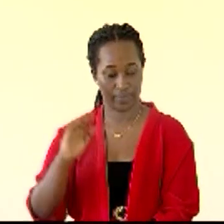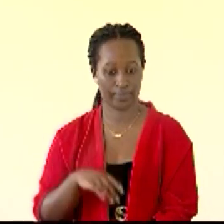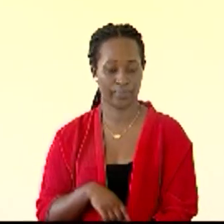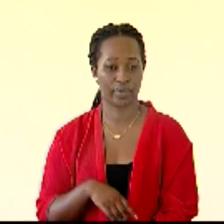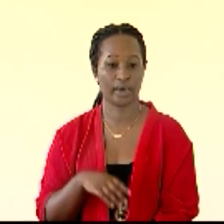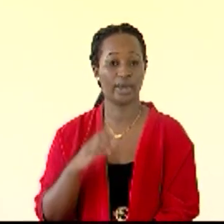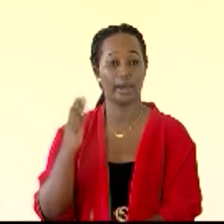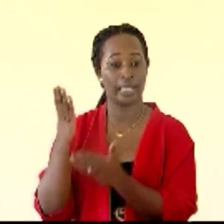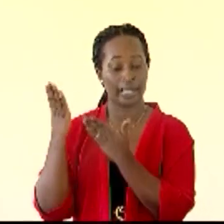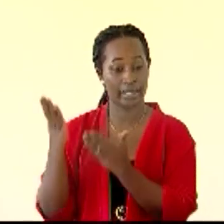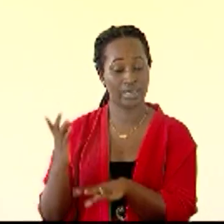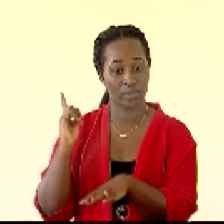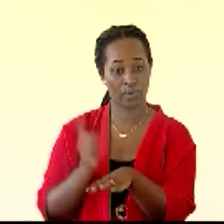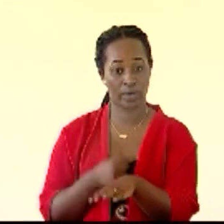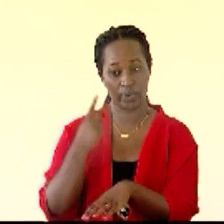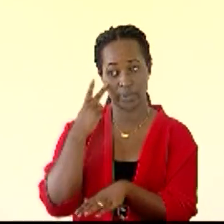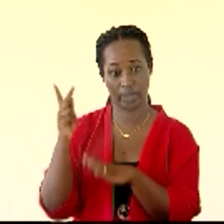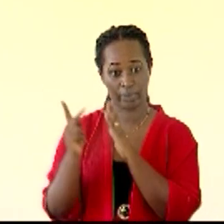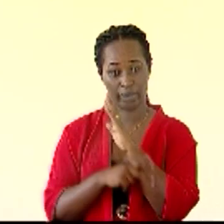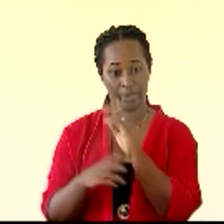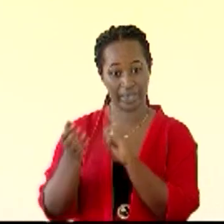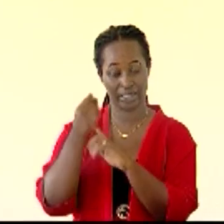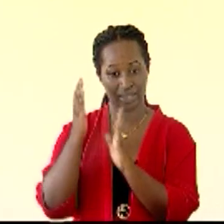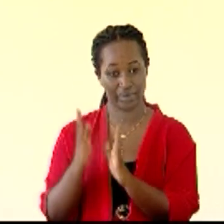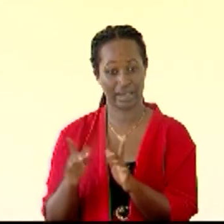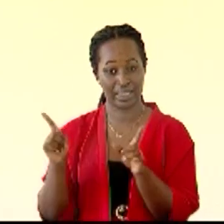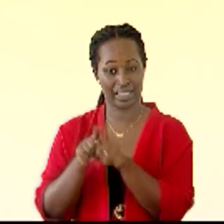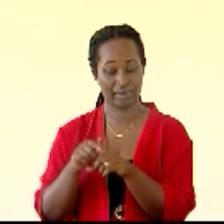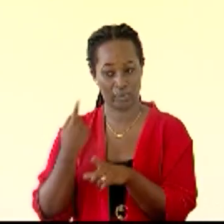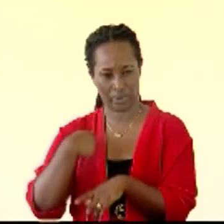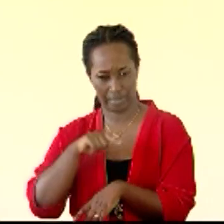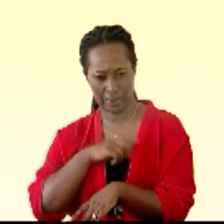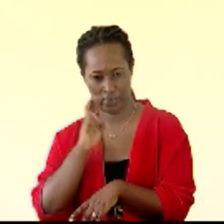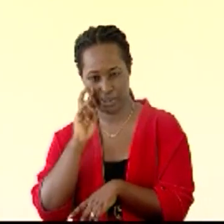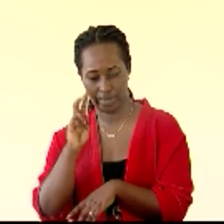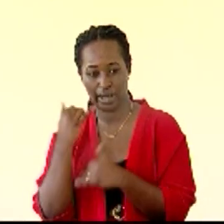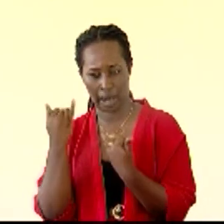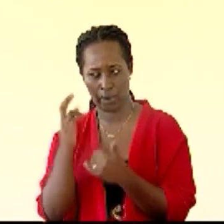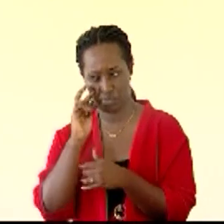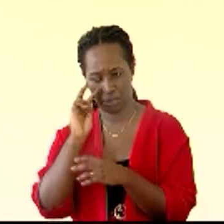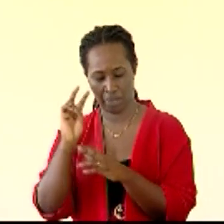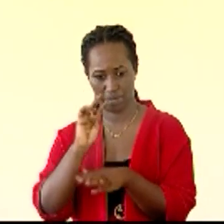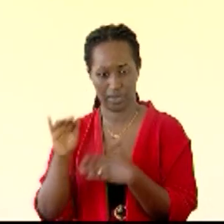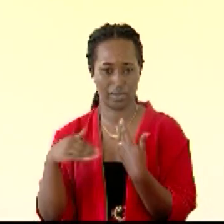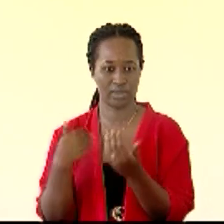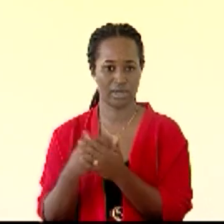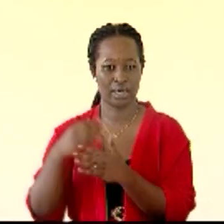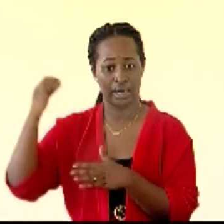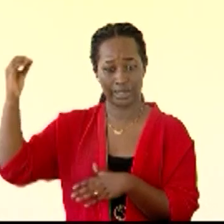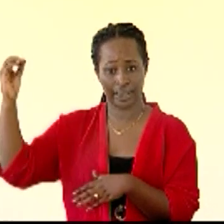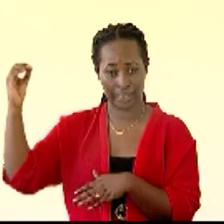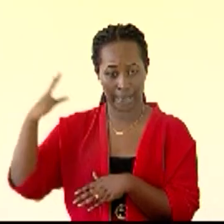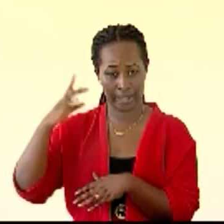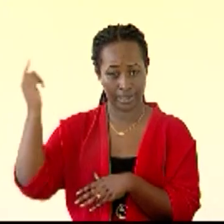Now these, when we talk of the primary acceptors, these are the ones we look at. So let's check through. When light strikes a